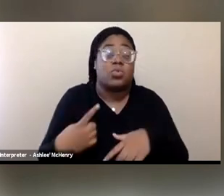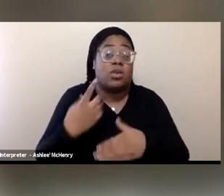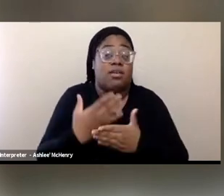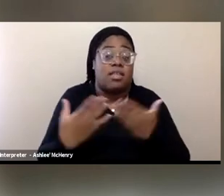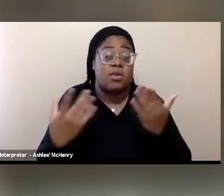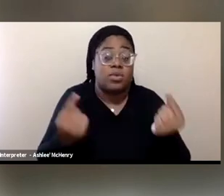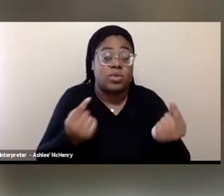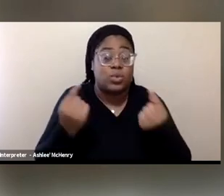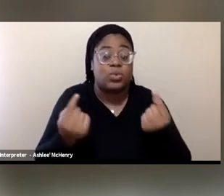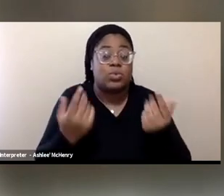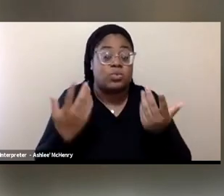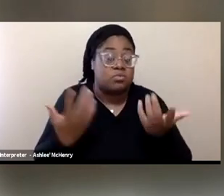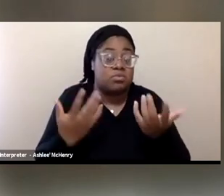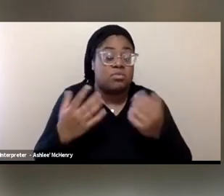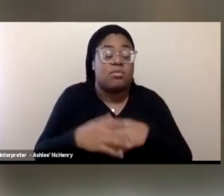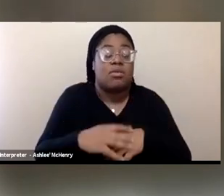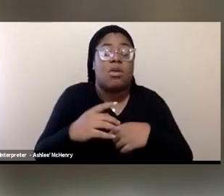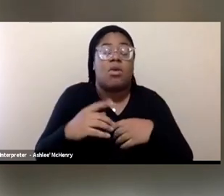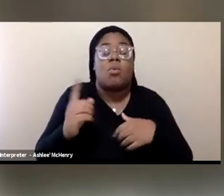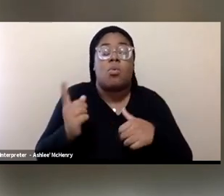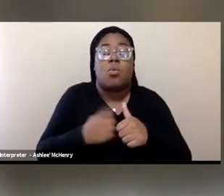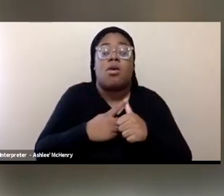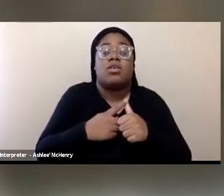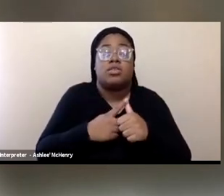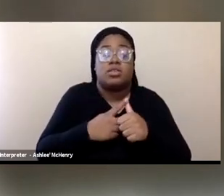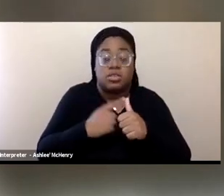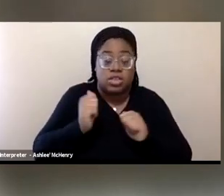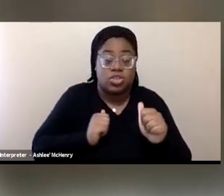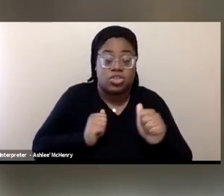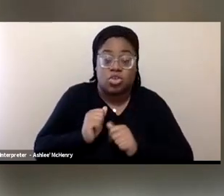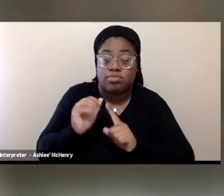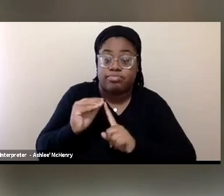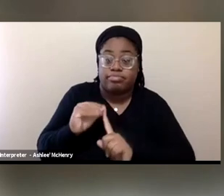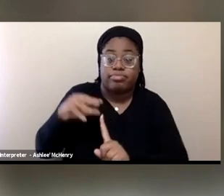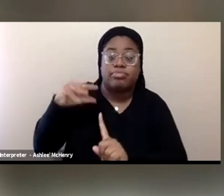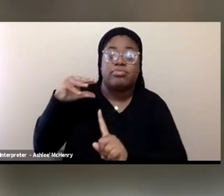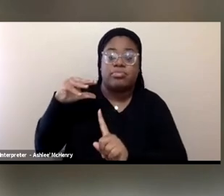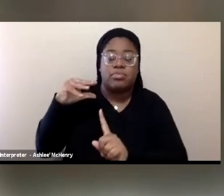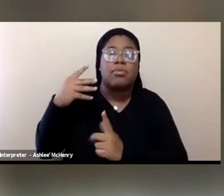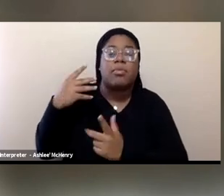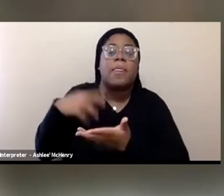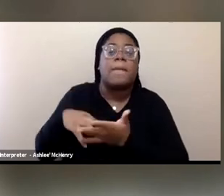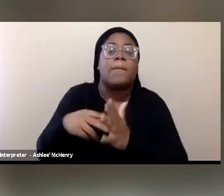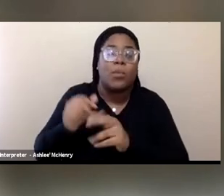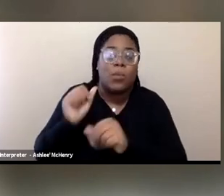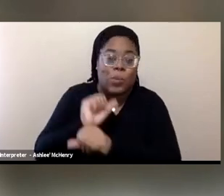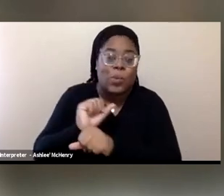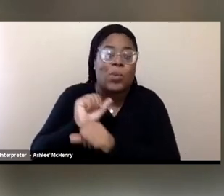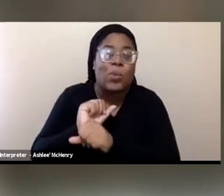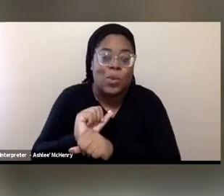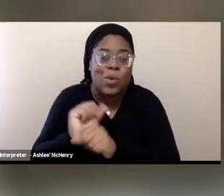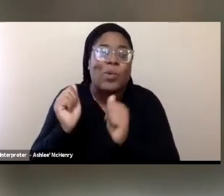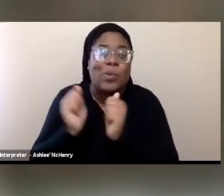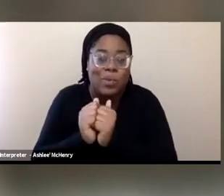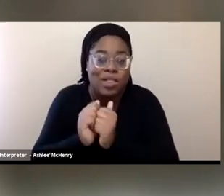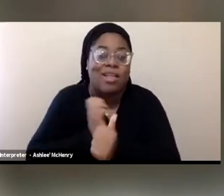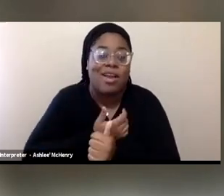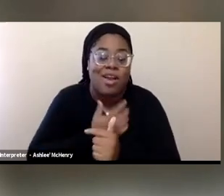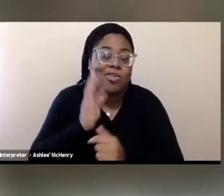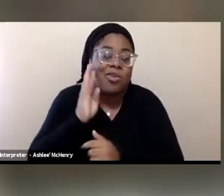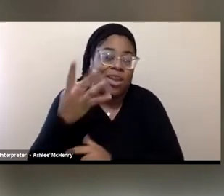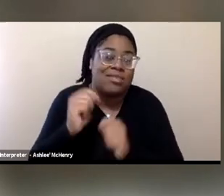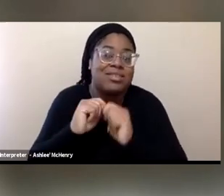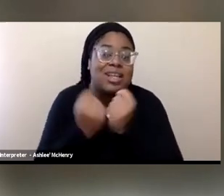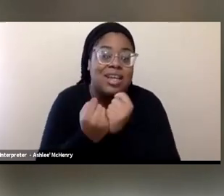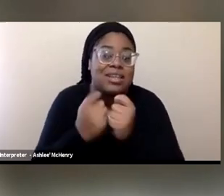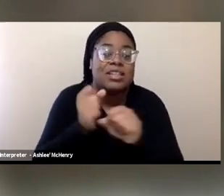do, once a show is greenlit, we work very closely with our creative teams, our artistic,